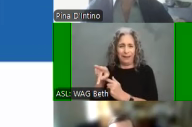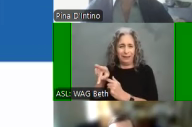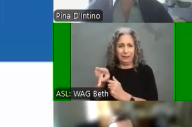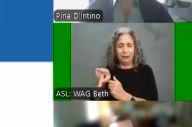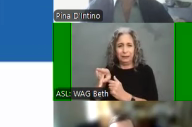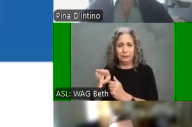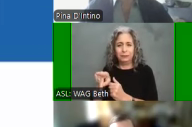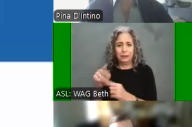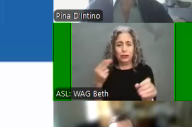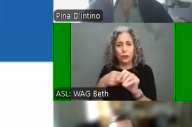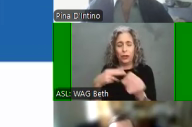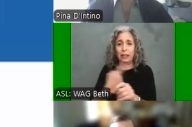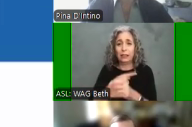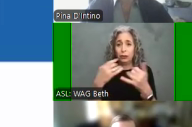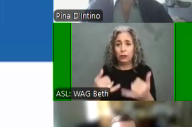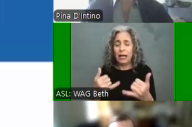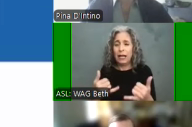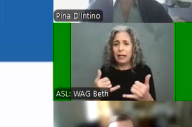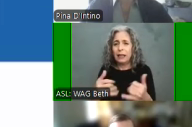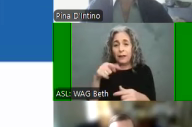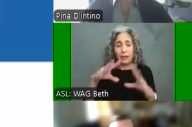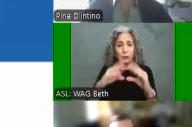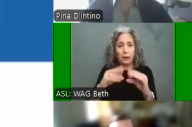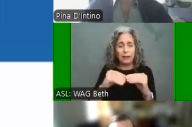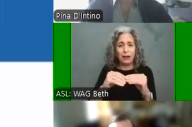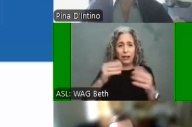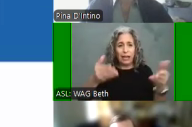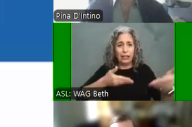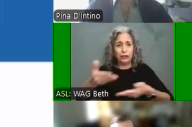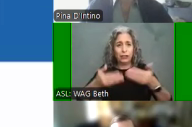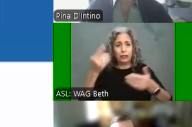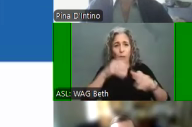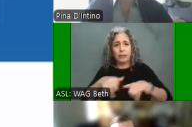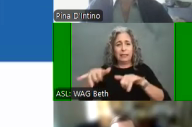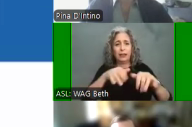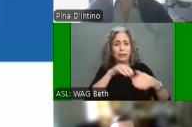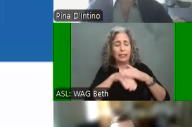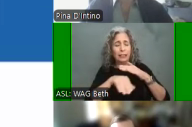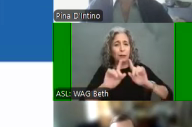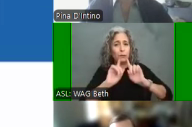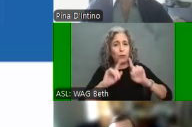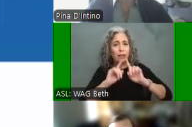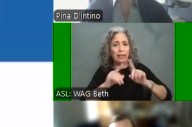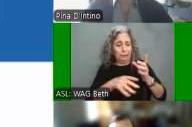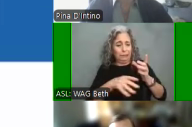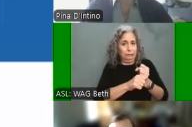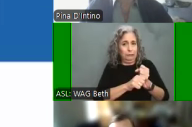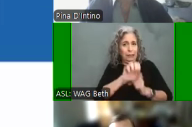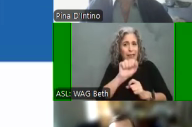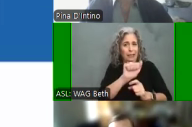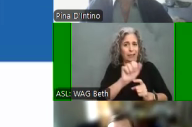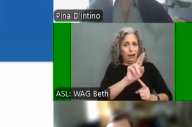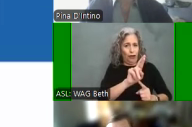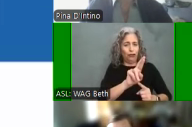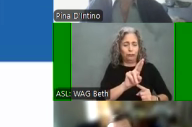Thank you for joining us for today's webinar, An Introduction to Standard Accessibility Reporting Inc.,